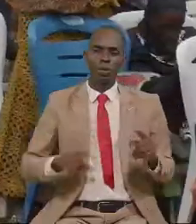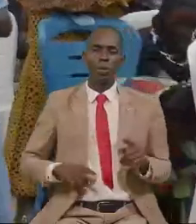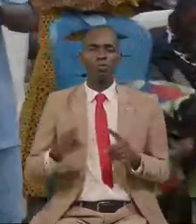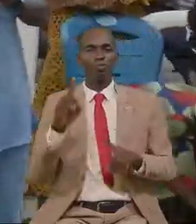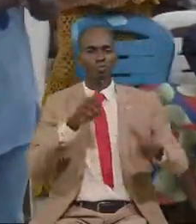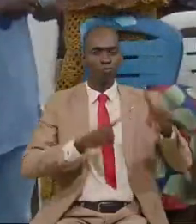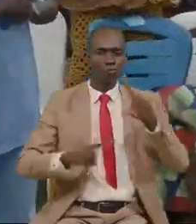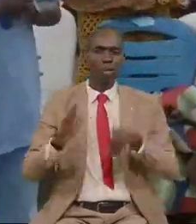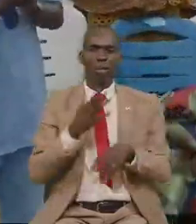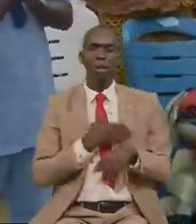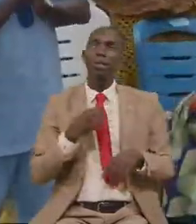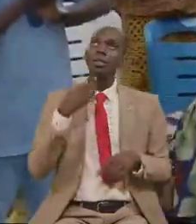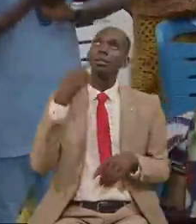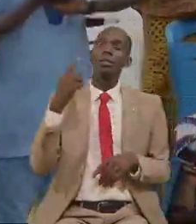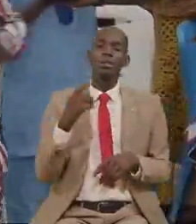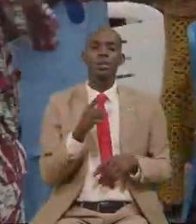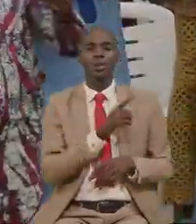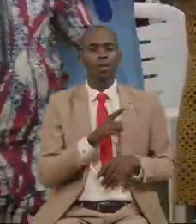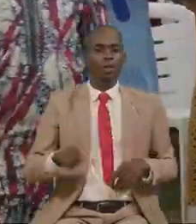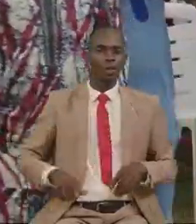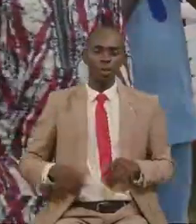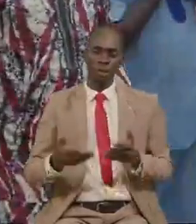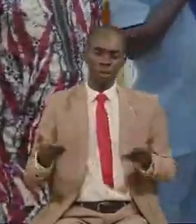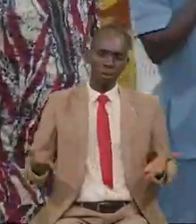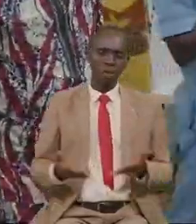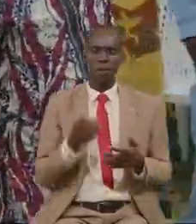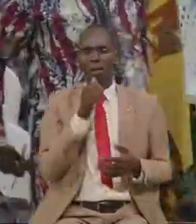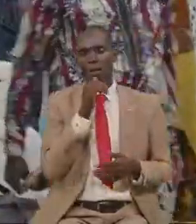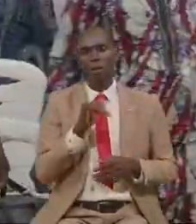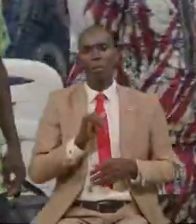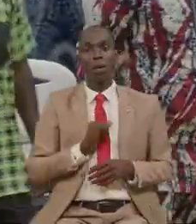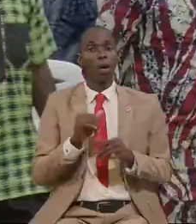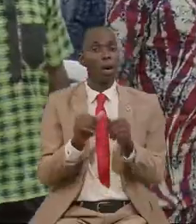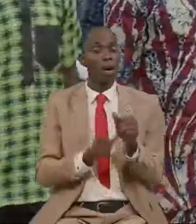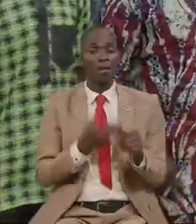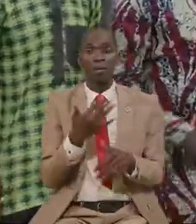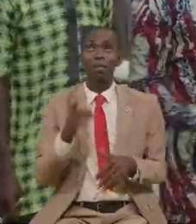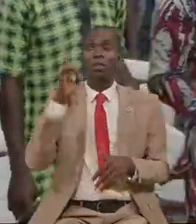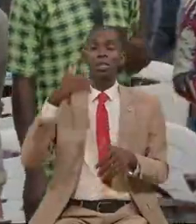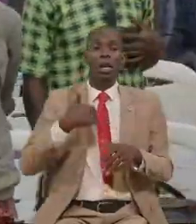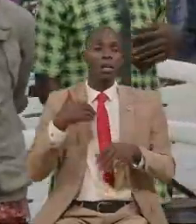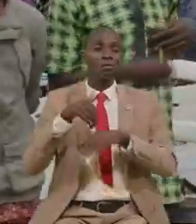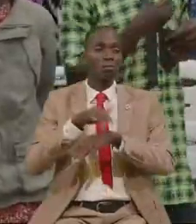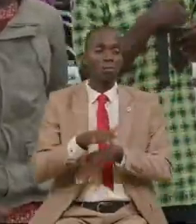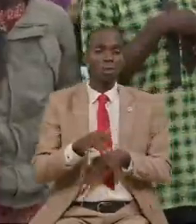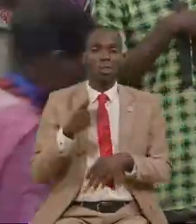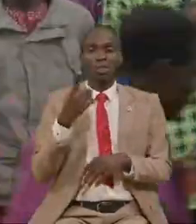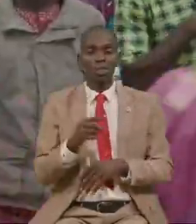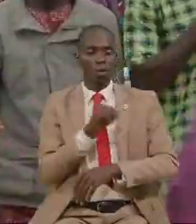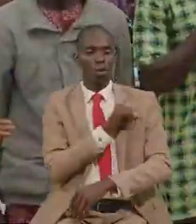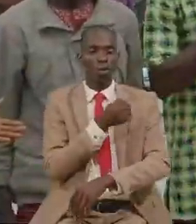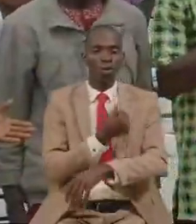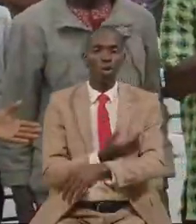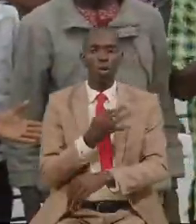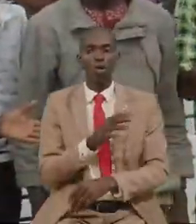mouth and say, Lord, here I am. Everything he has said, the authority of